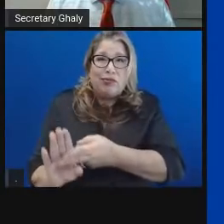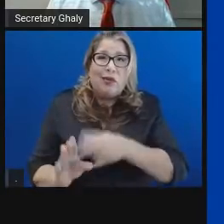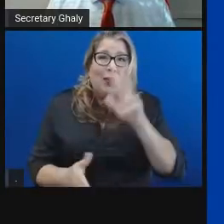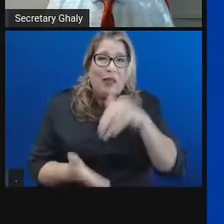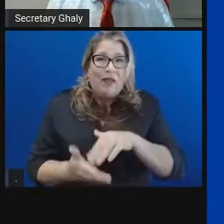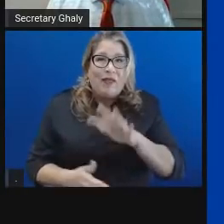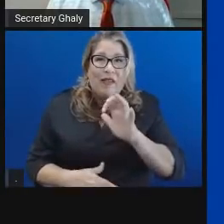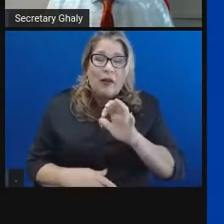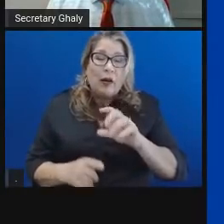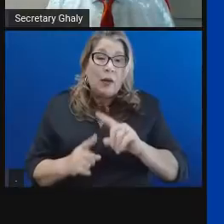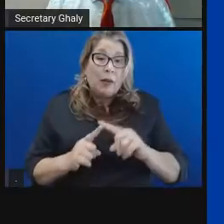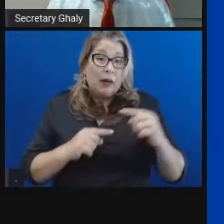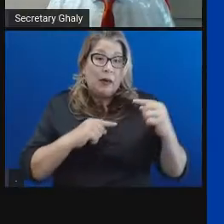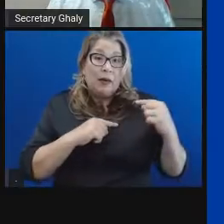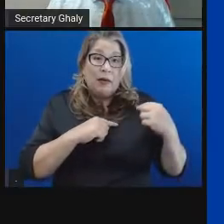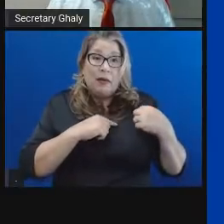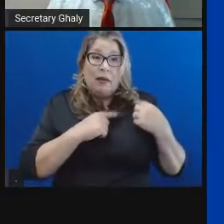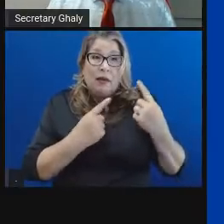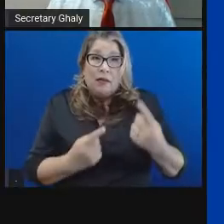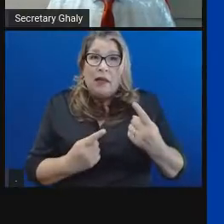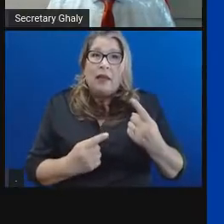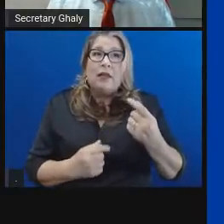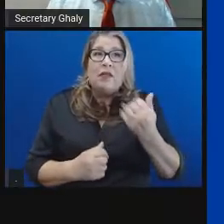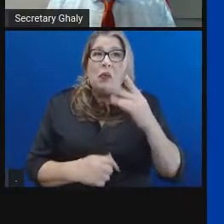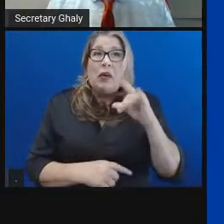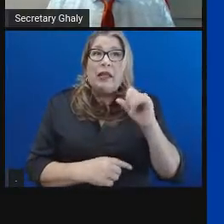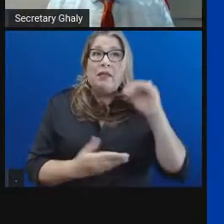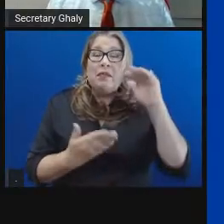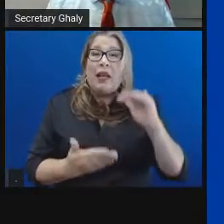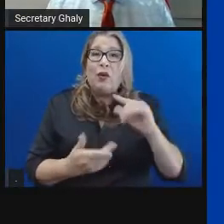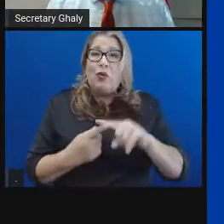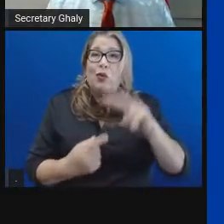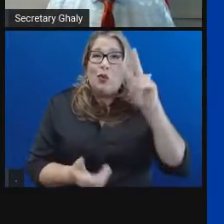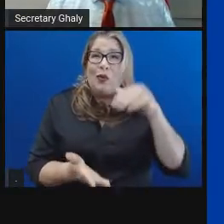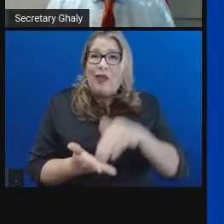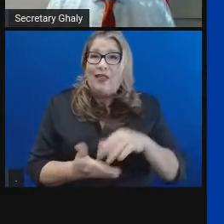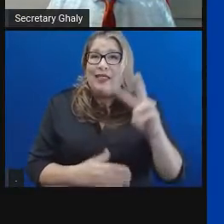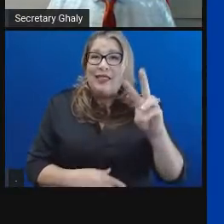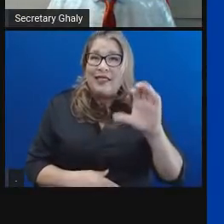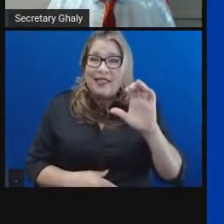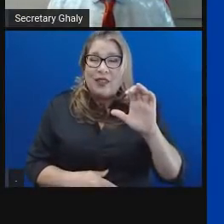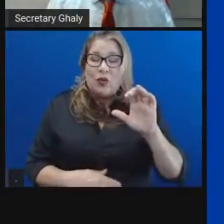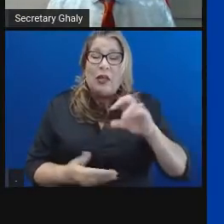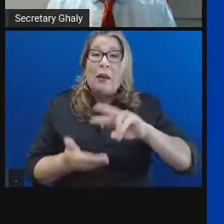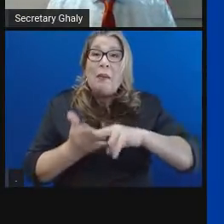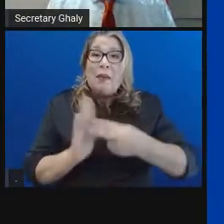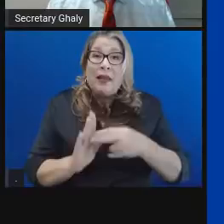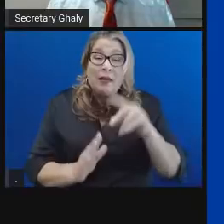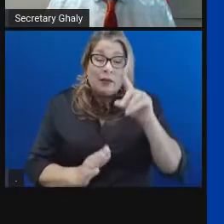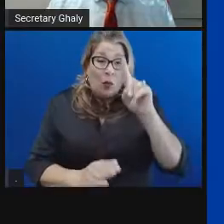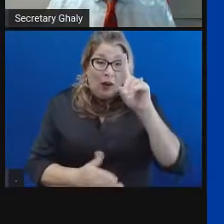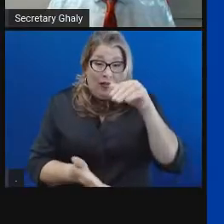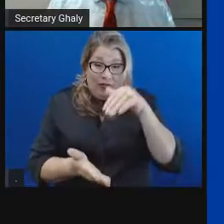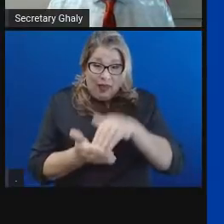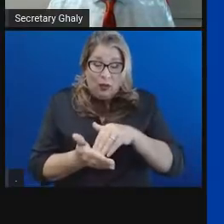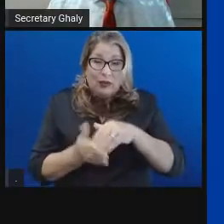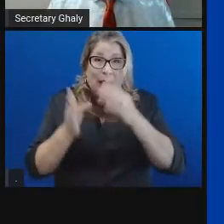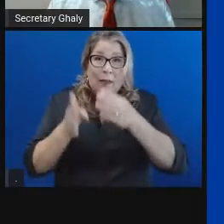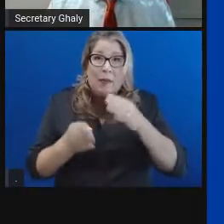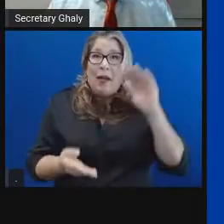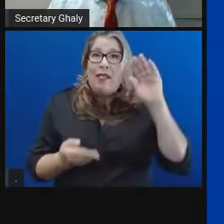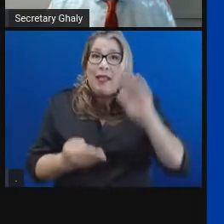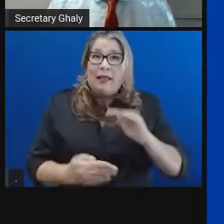2,500, 2,600 range for new admissions. And that reduction of nearly 1,000 admissions is shared across the